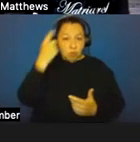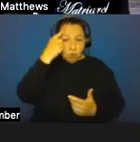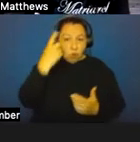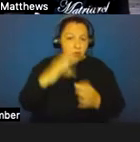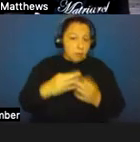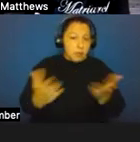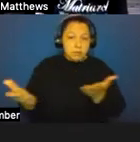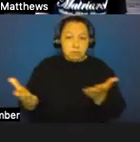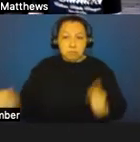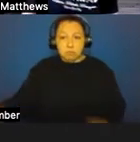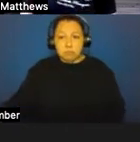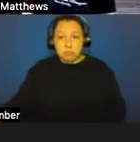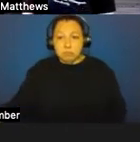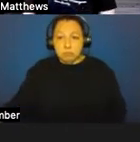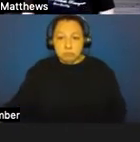Okay.